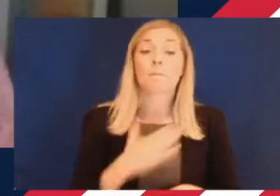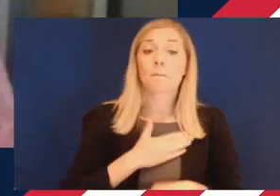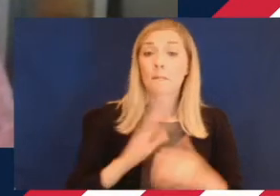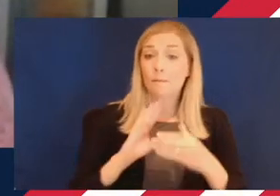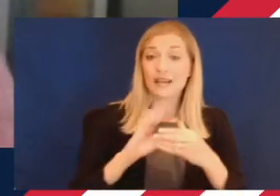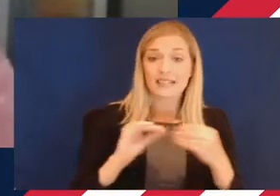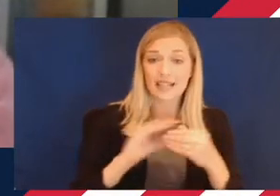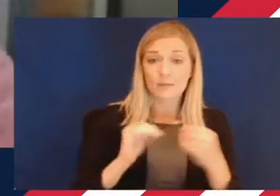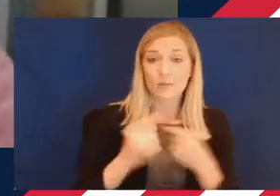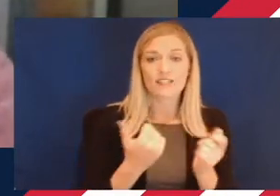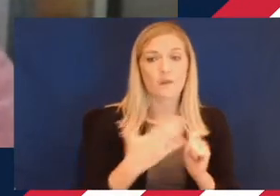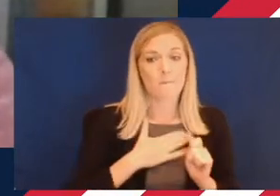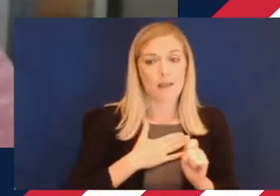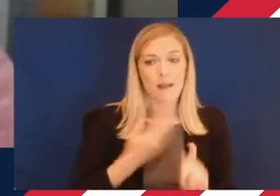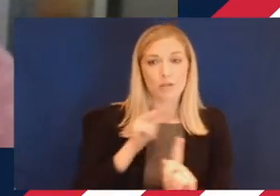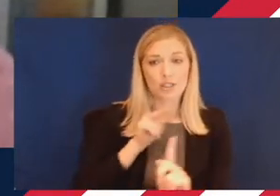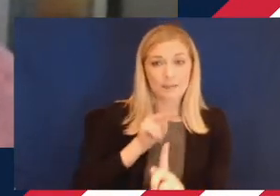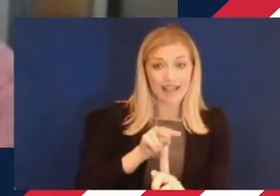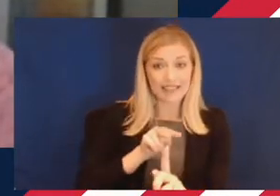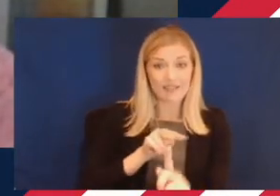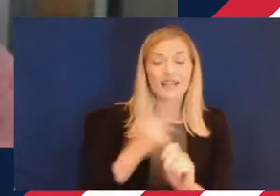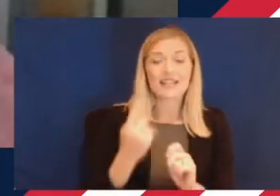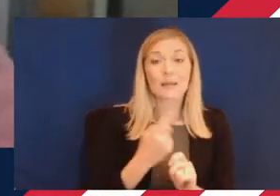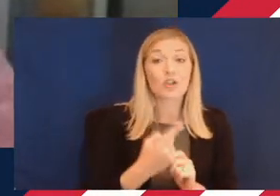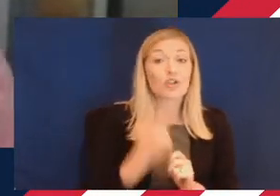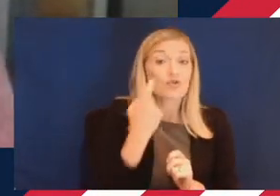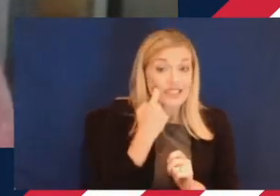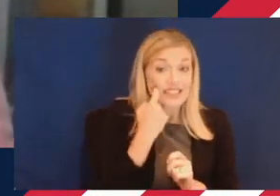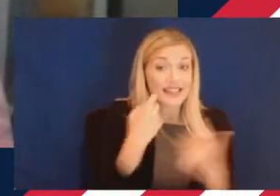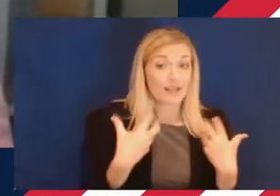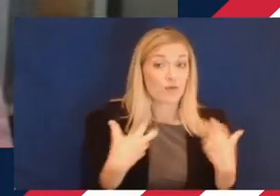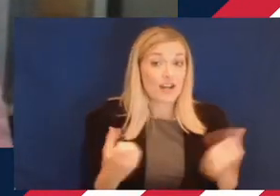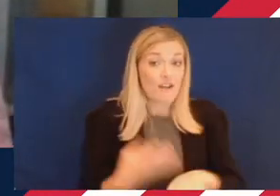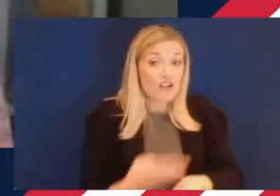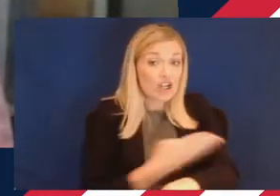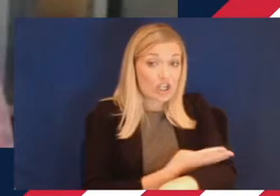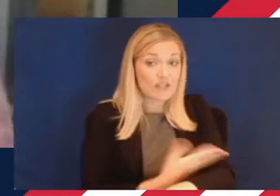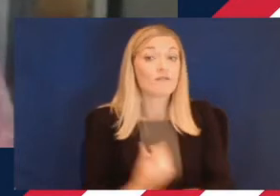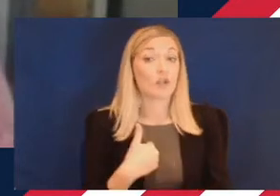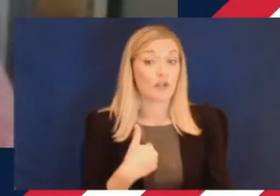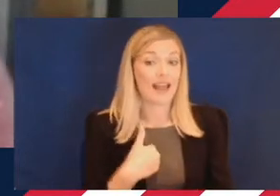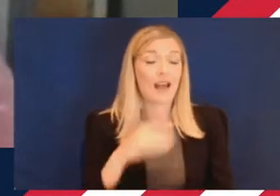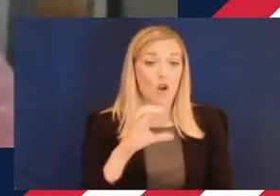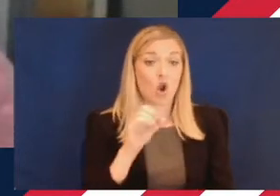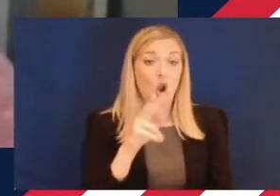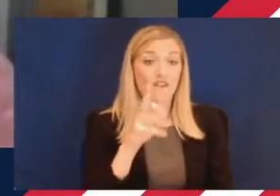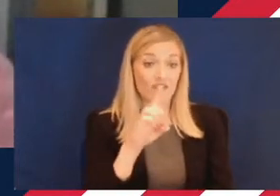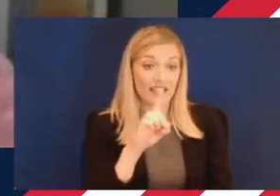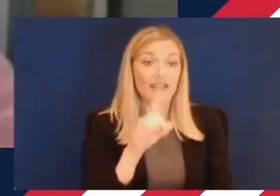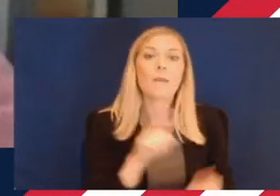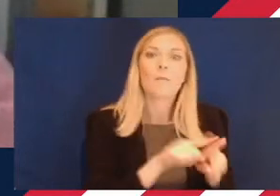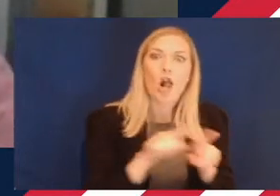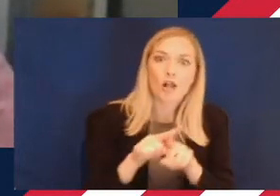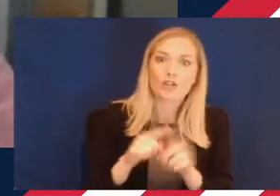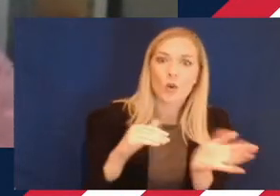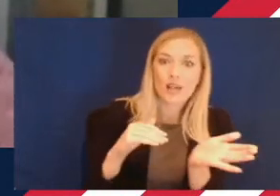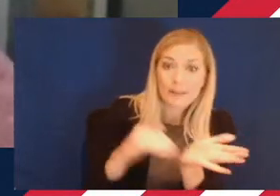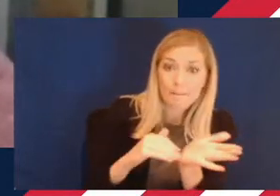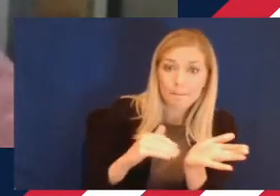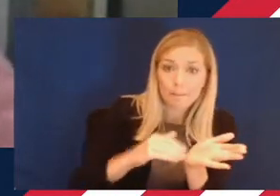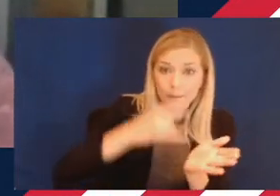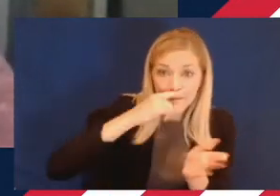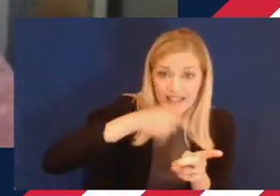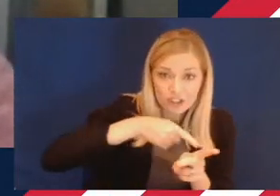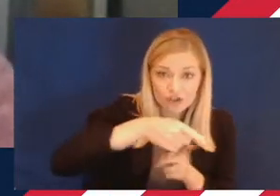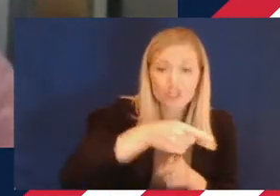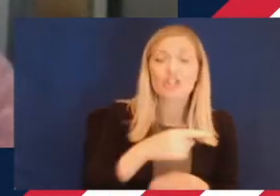my perspective as someone who's recently recovered from COVID, but also as a pediatrician, as a scientist, and a public health